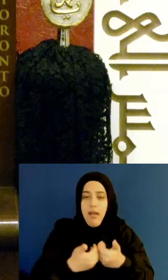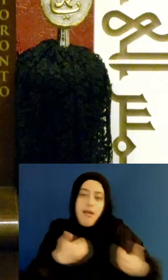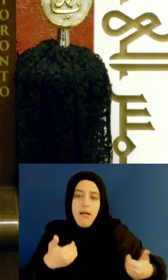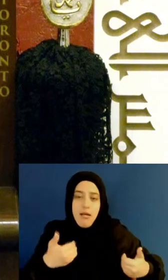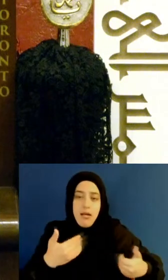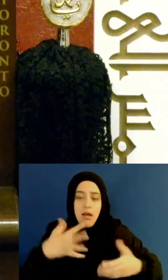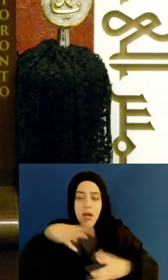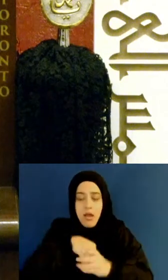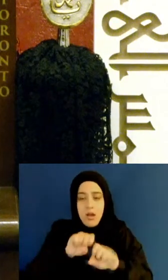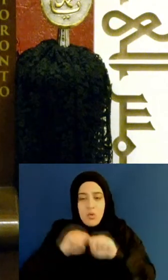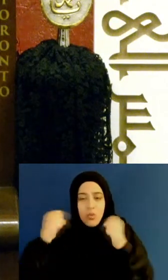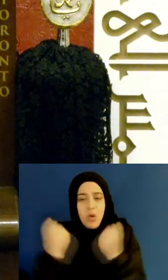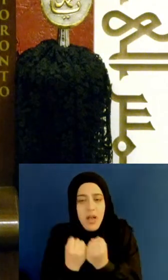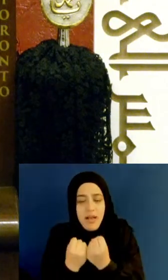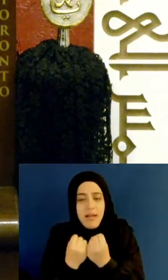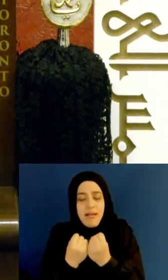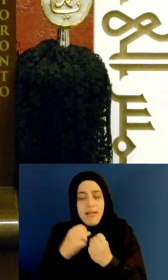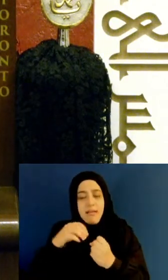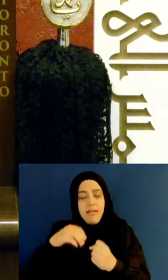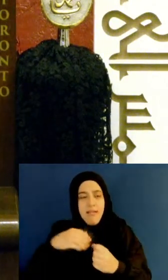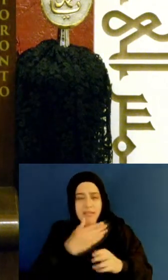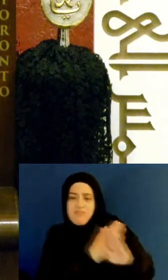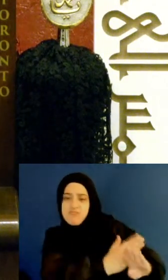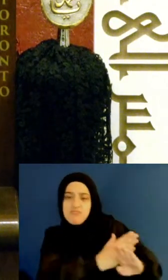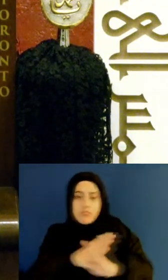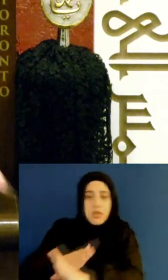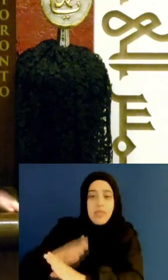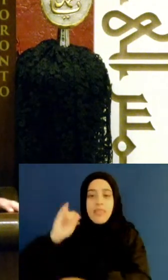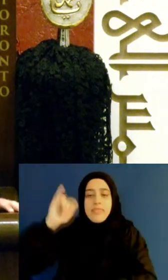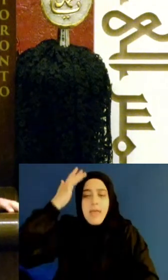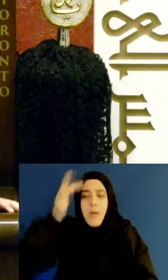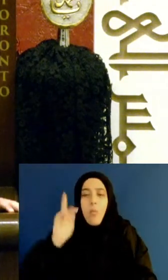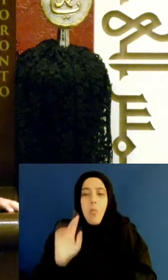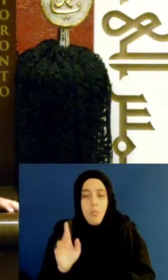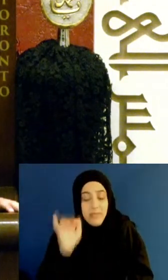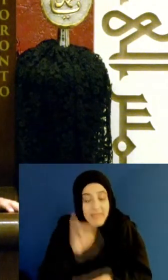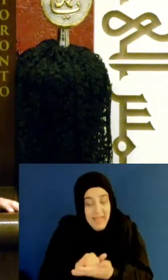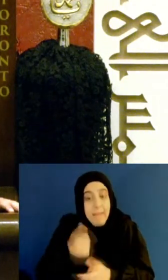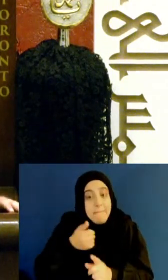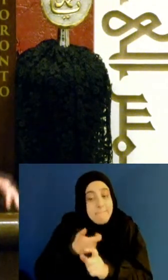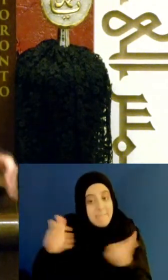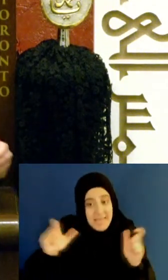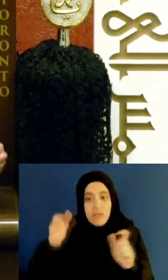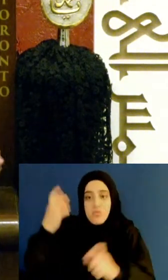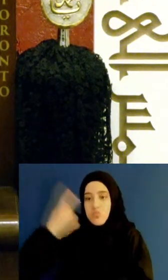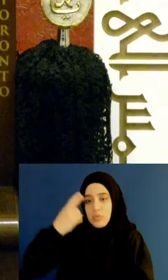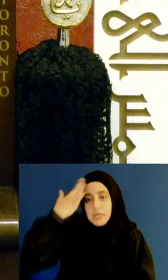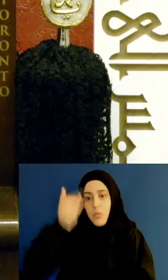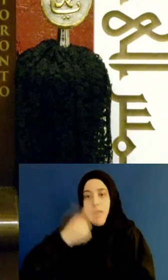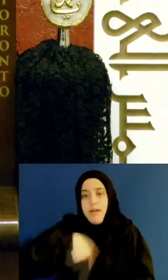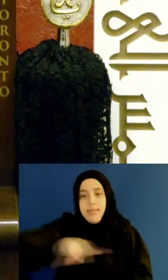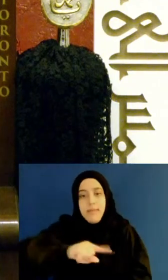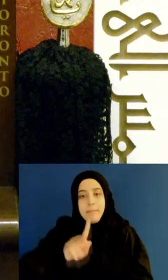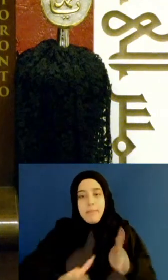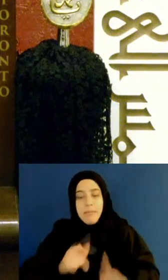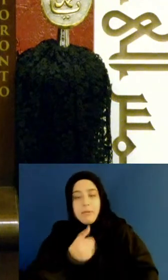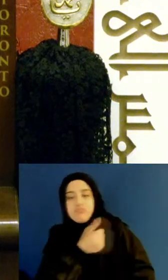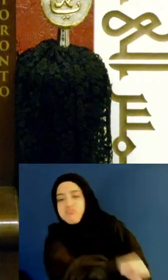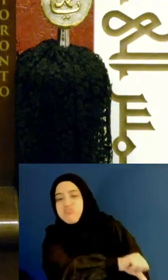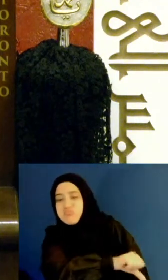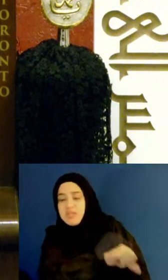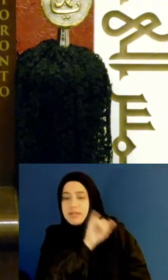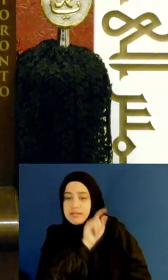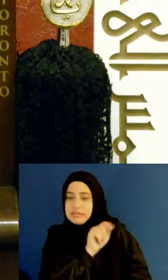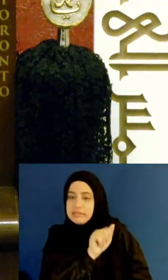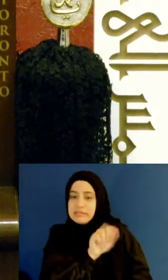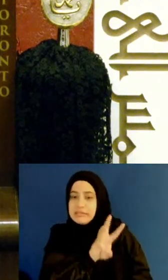major reasons why they rejected Tawheed as a concept. For as you delve deeper into the tafsir of the